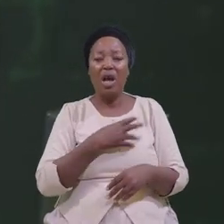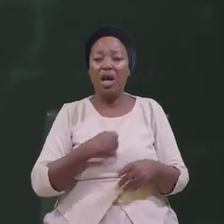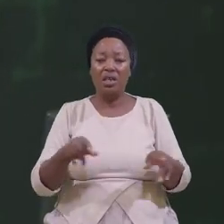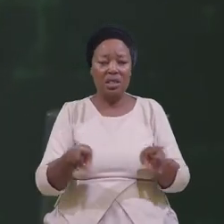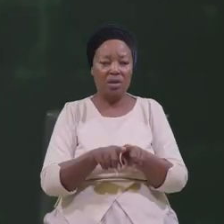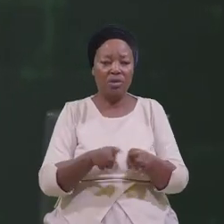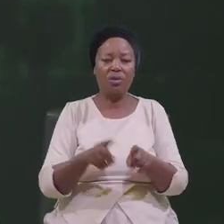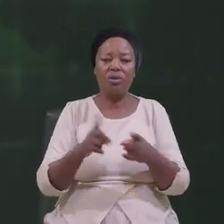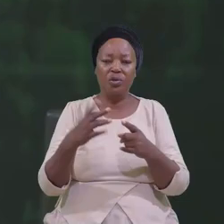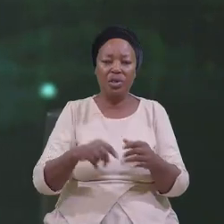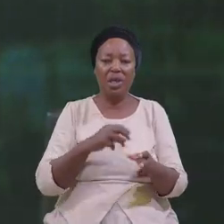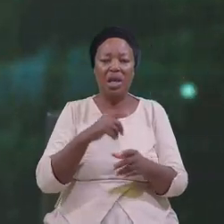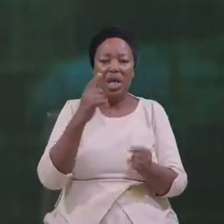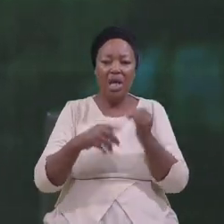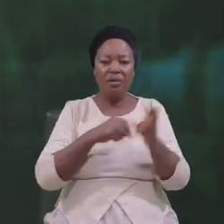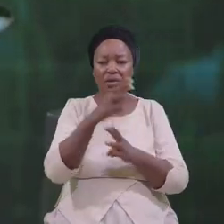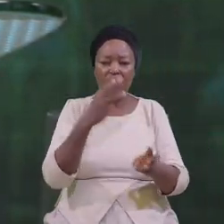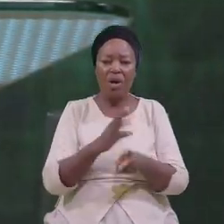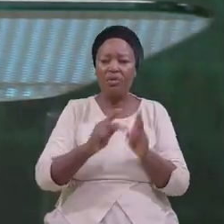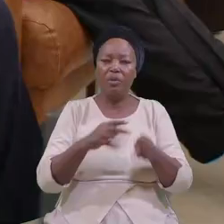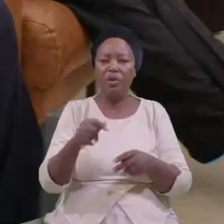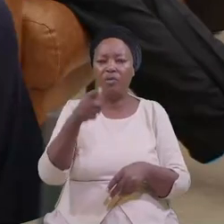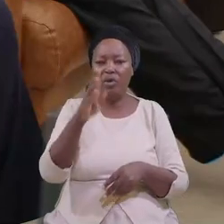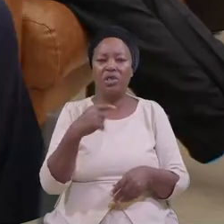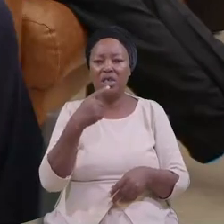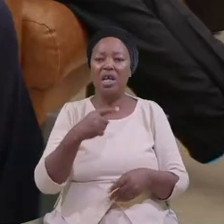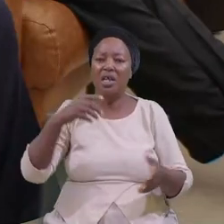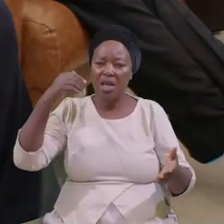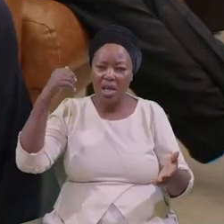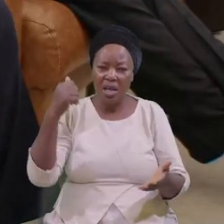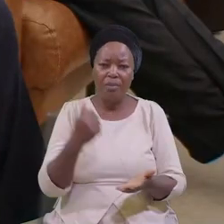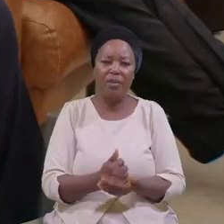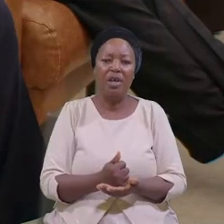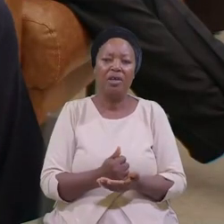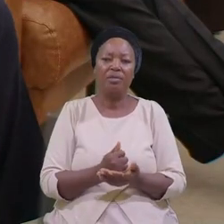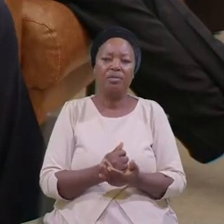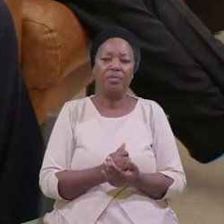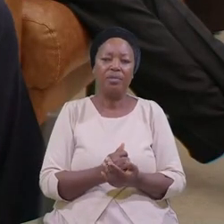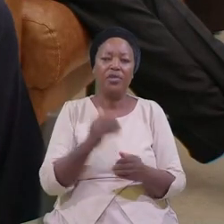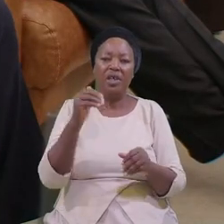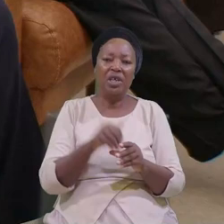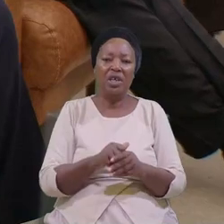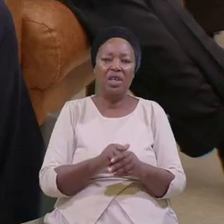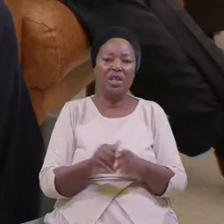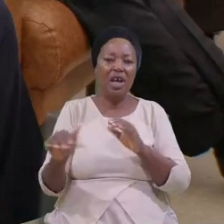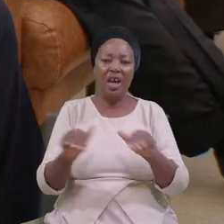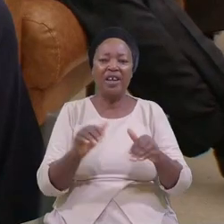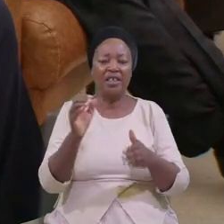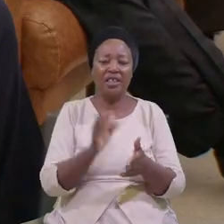end of the world. And the people of God said, amen. In Acts chapter 10,